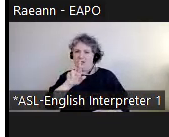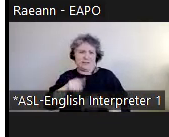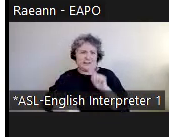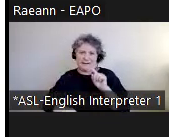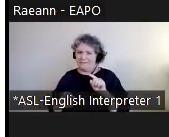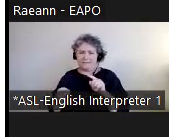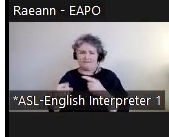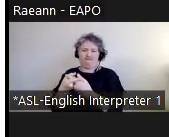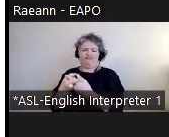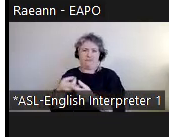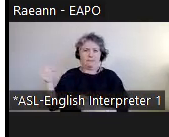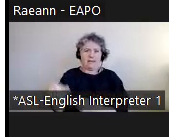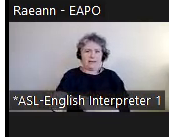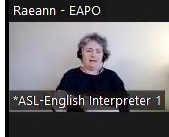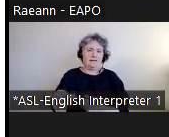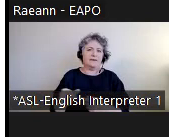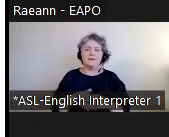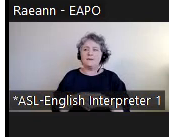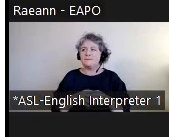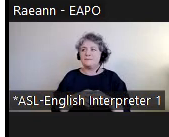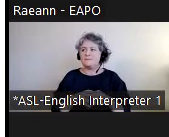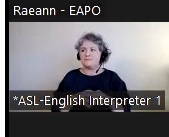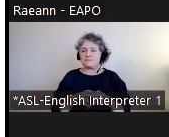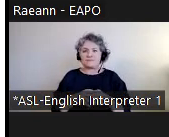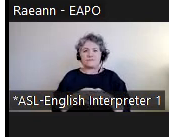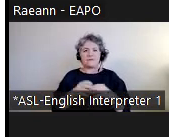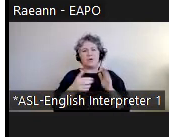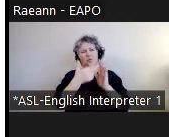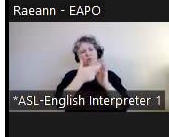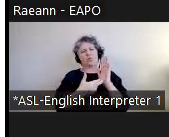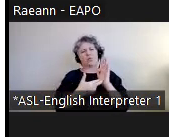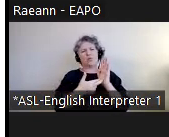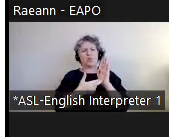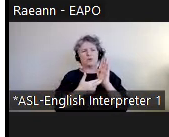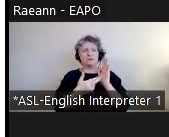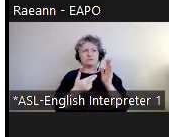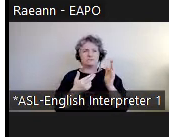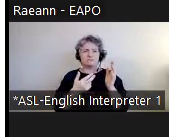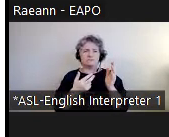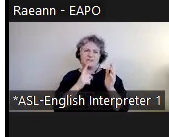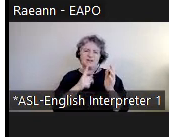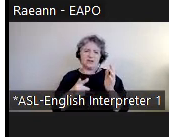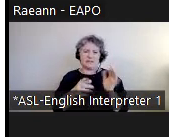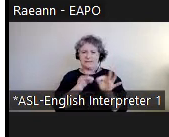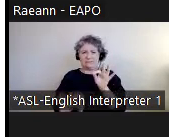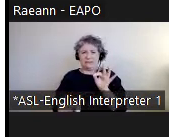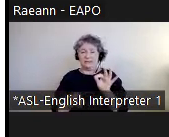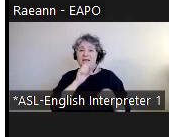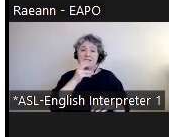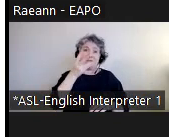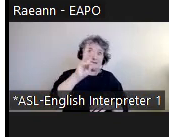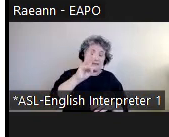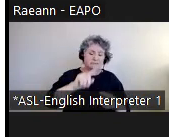So legally speaking, the standard for who can be an attorney is quite low. Somebody over 16 who you're not paying,